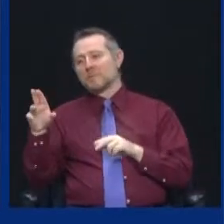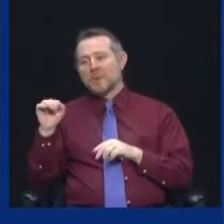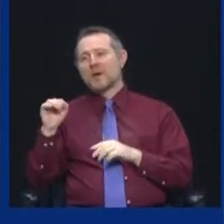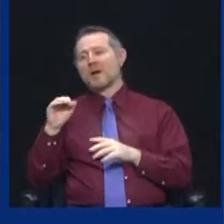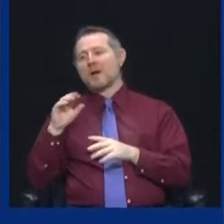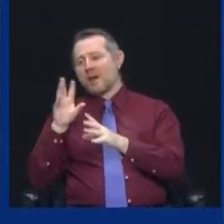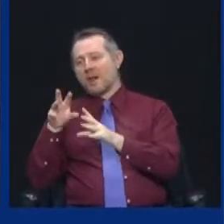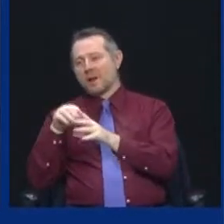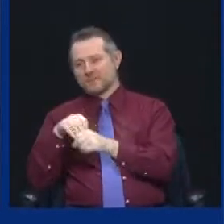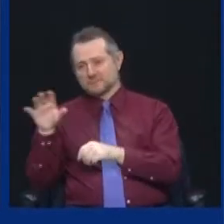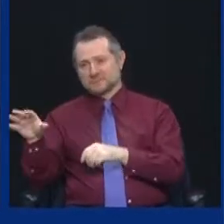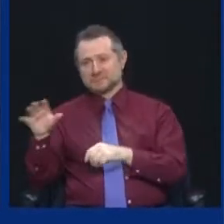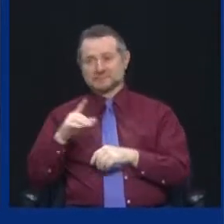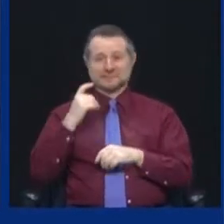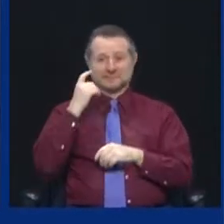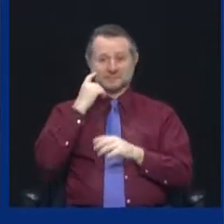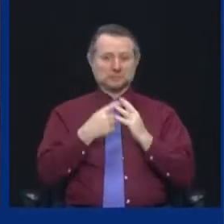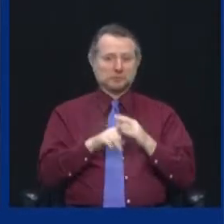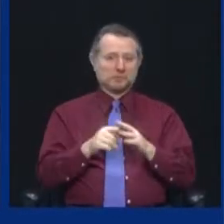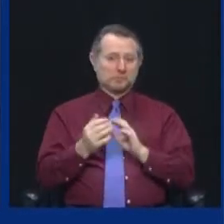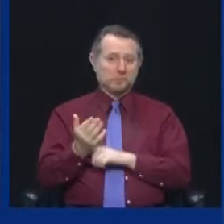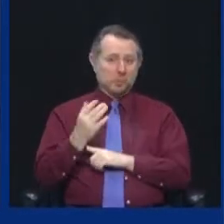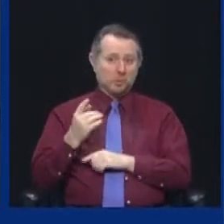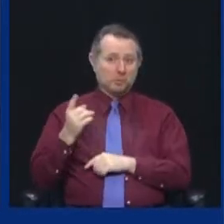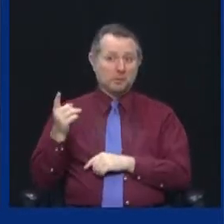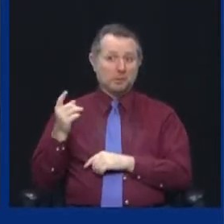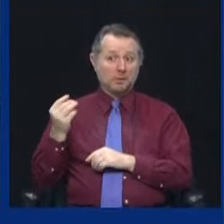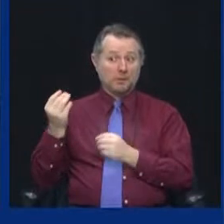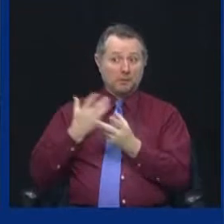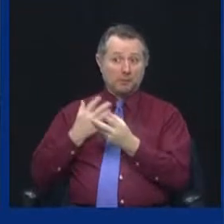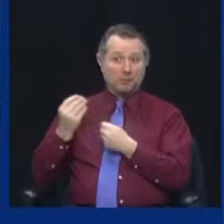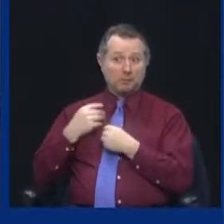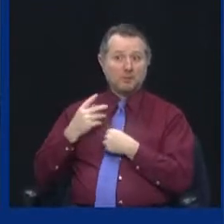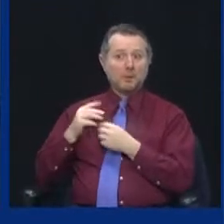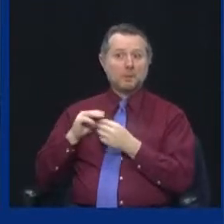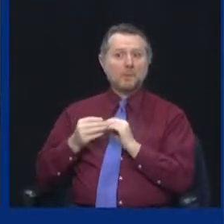morning. Early results were